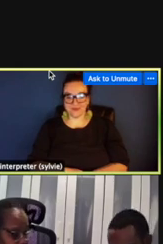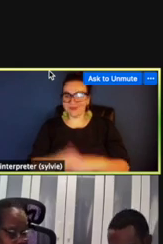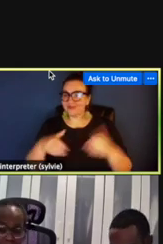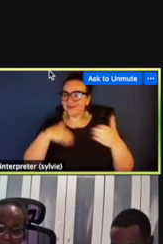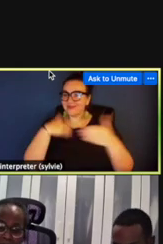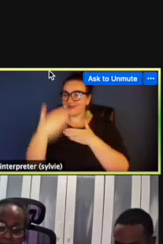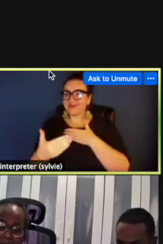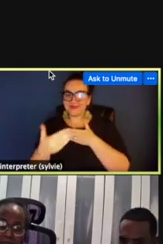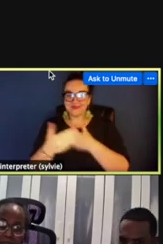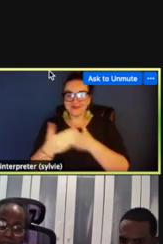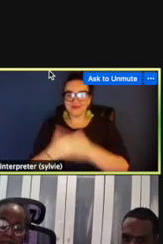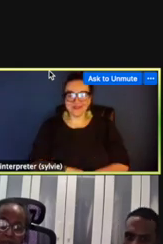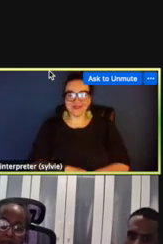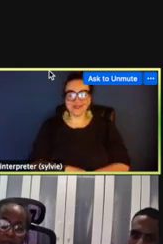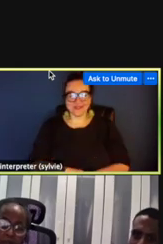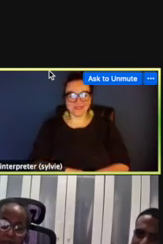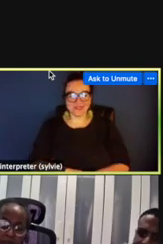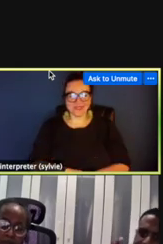Okay. Next slide. Yeah.